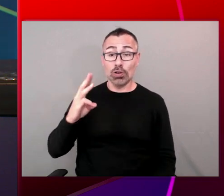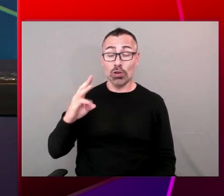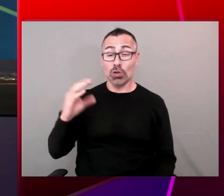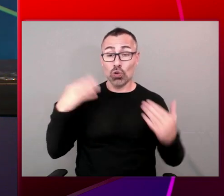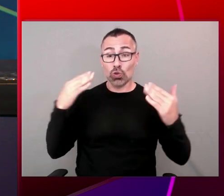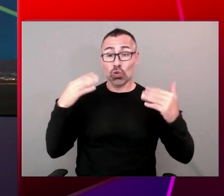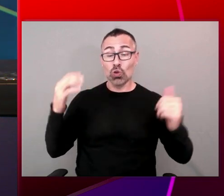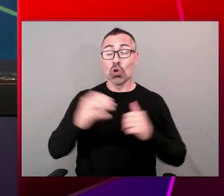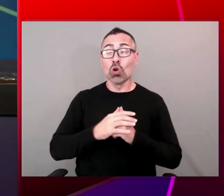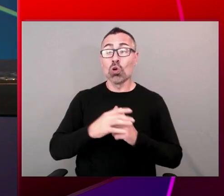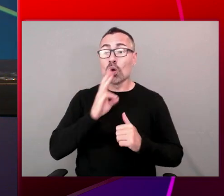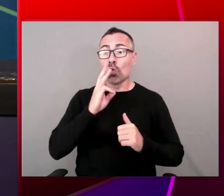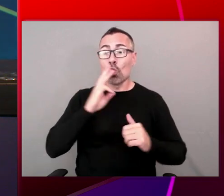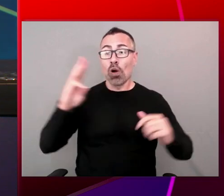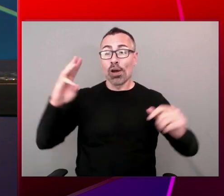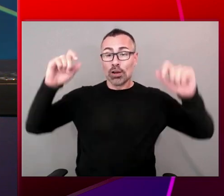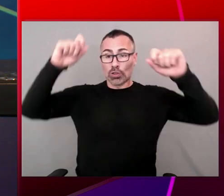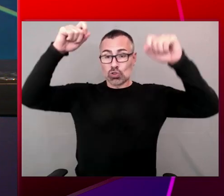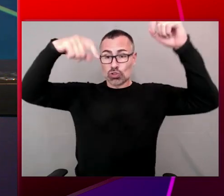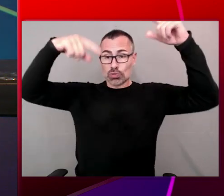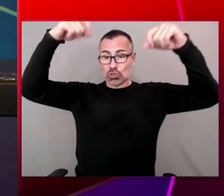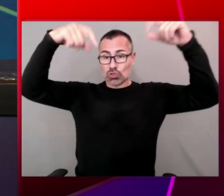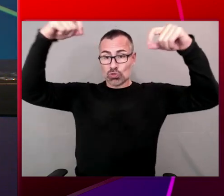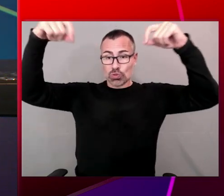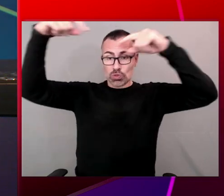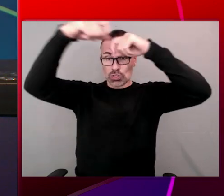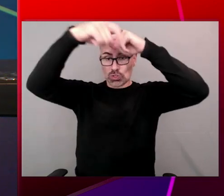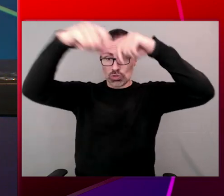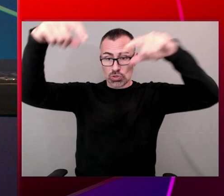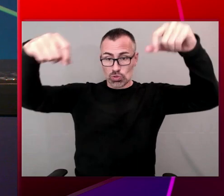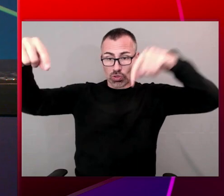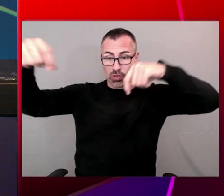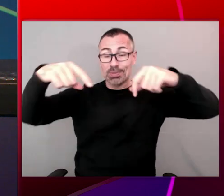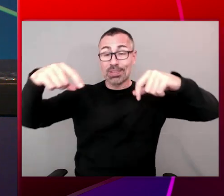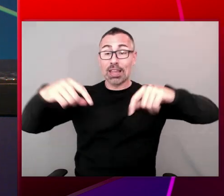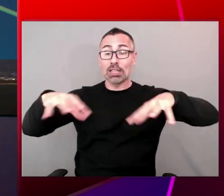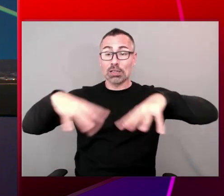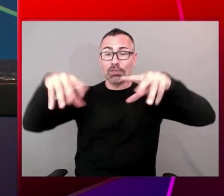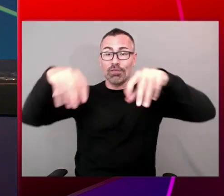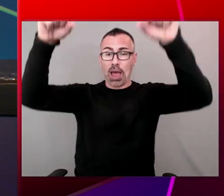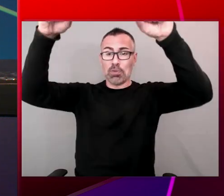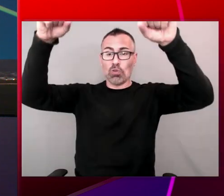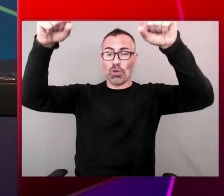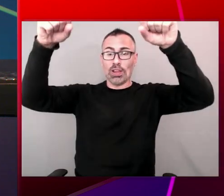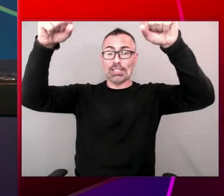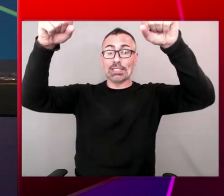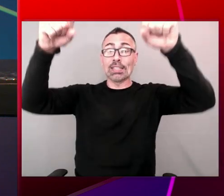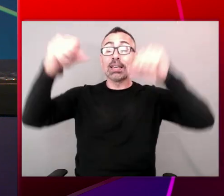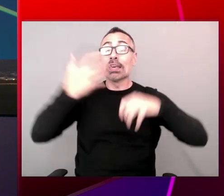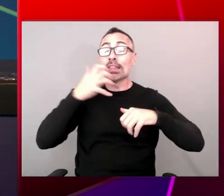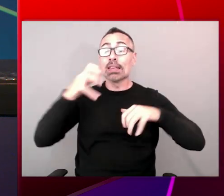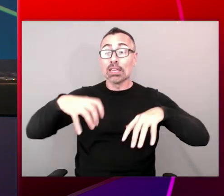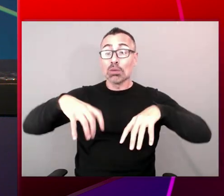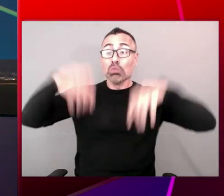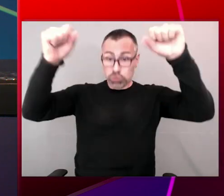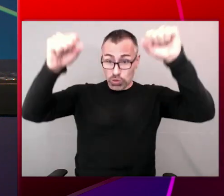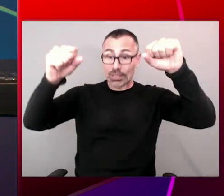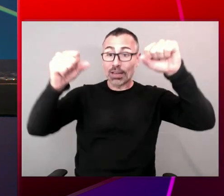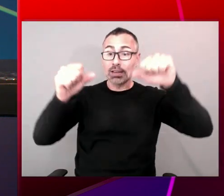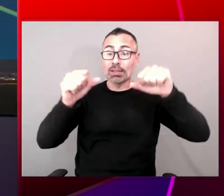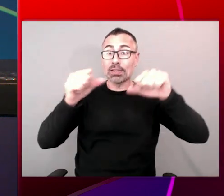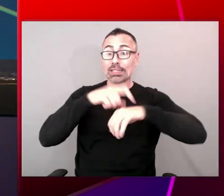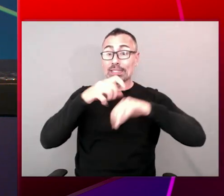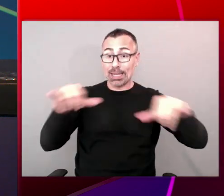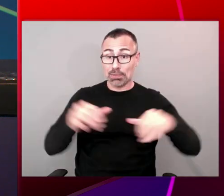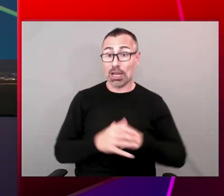water evaporates, it pulls the heat out with it. It's a super water-efficient design, and so what we're doing here is we're trying to,